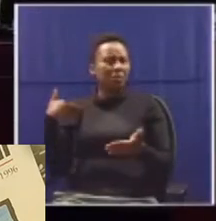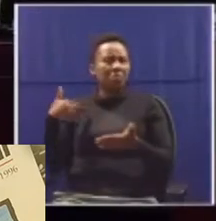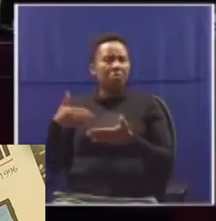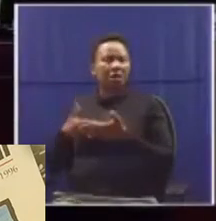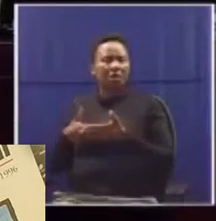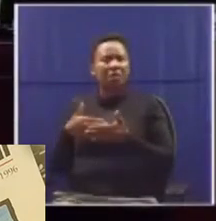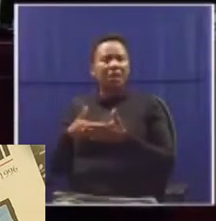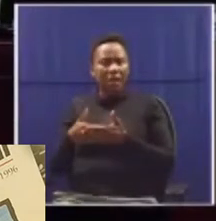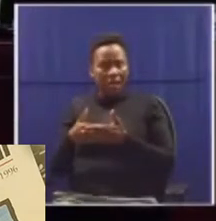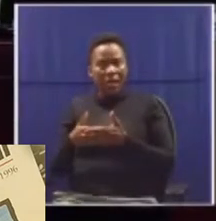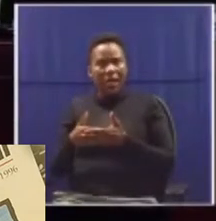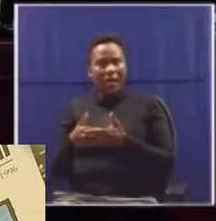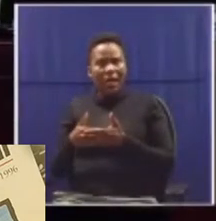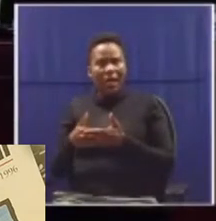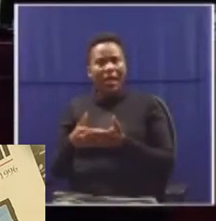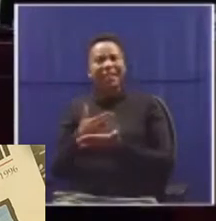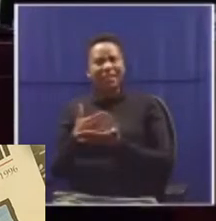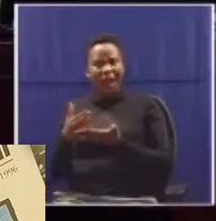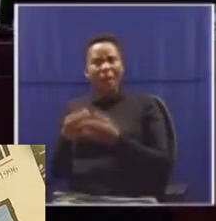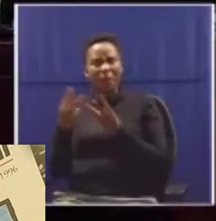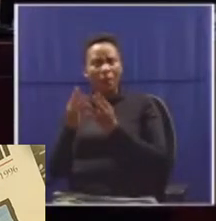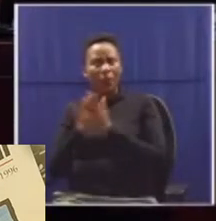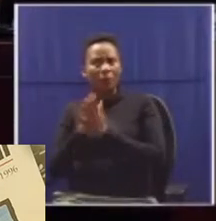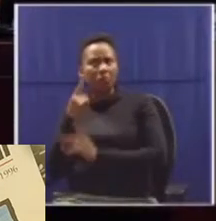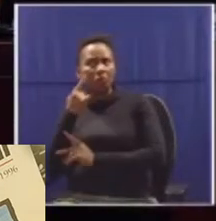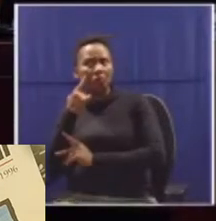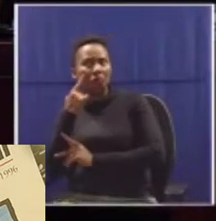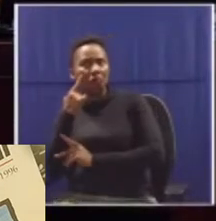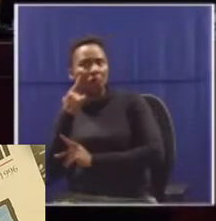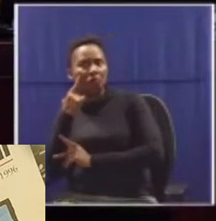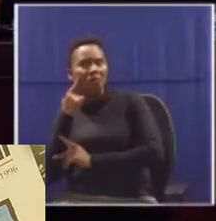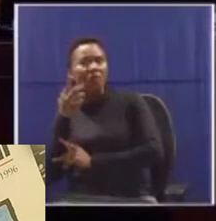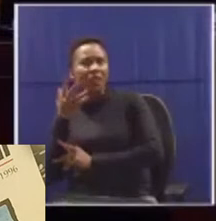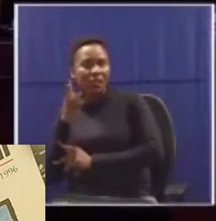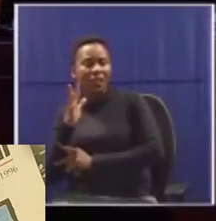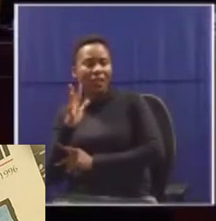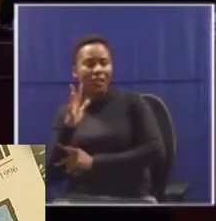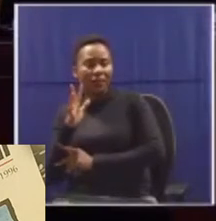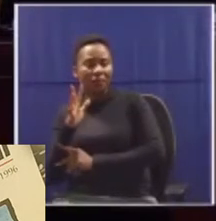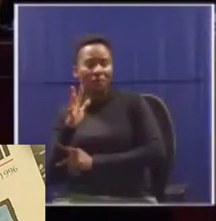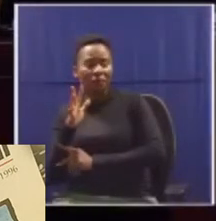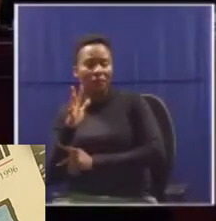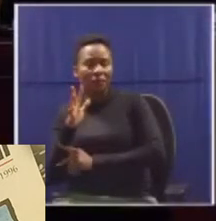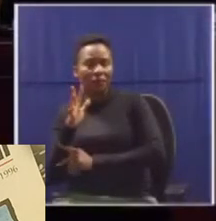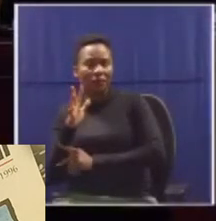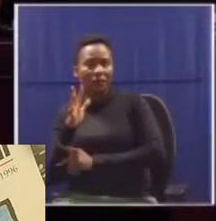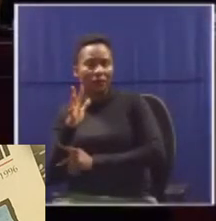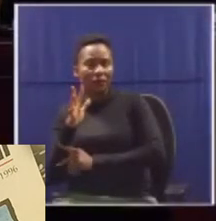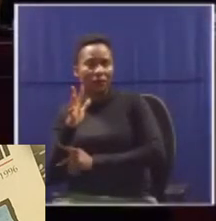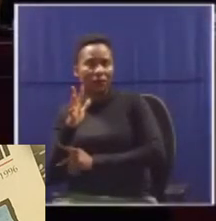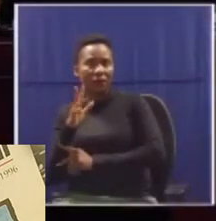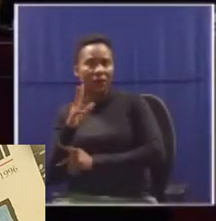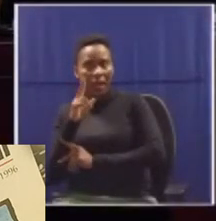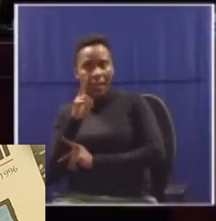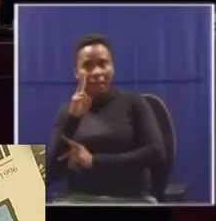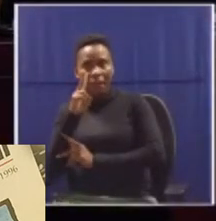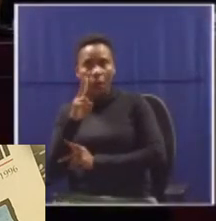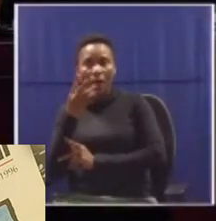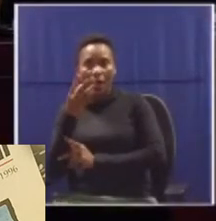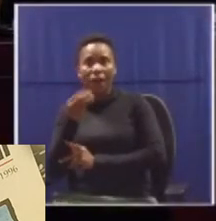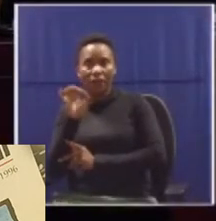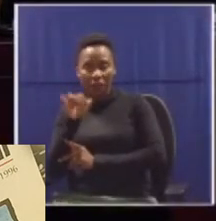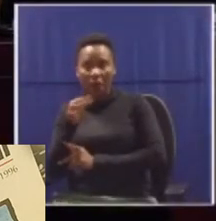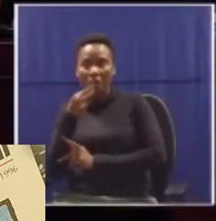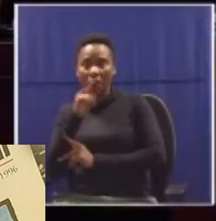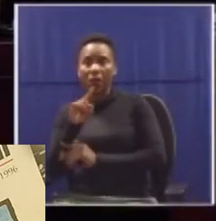by some in their ranks who have a a view that they are to serve the community